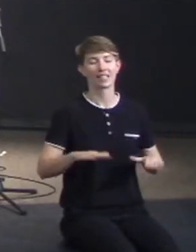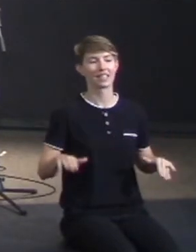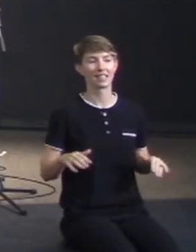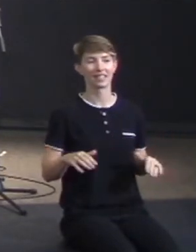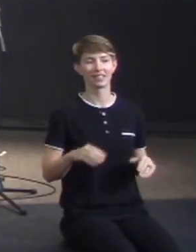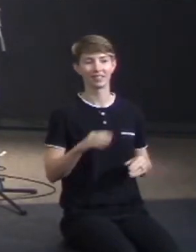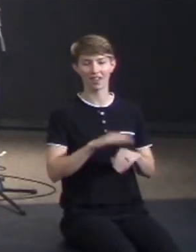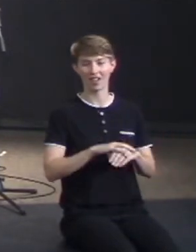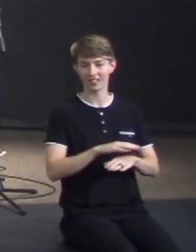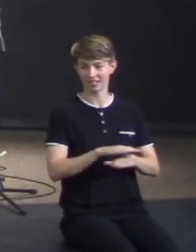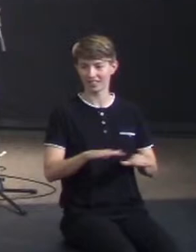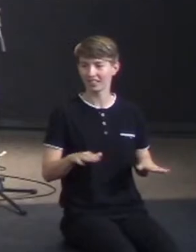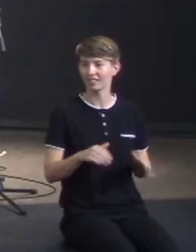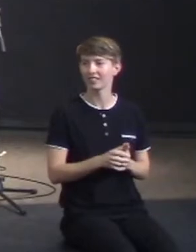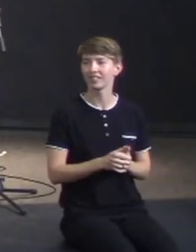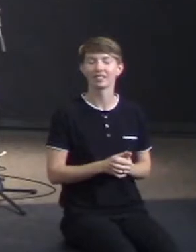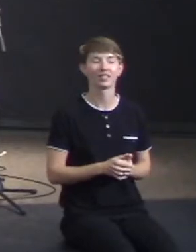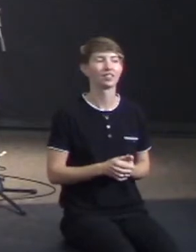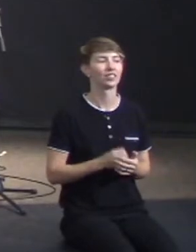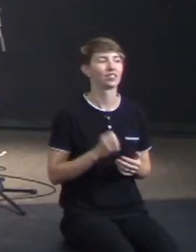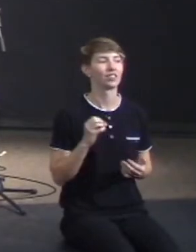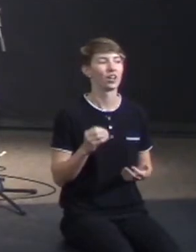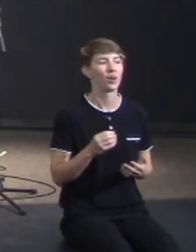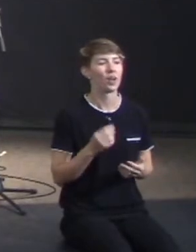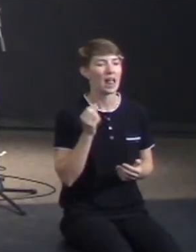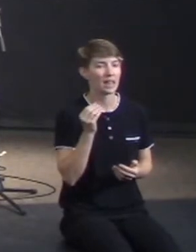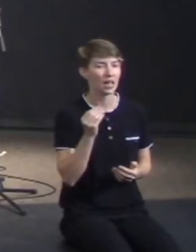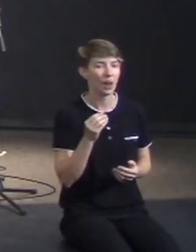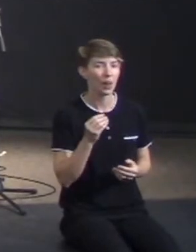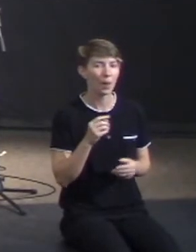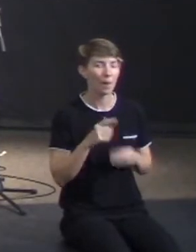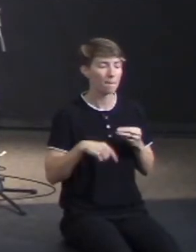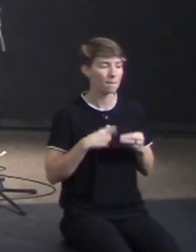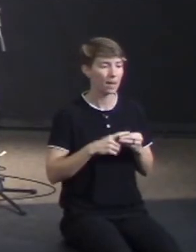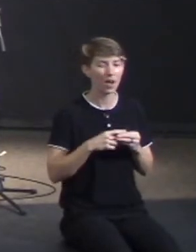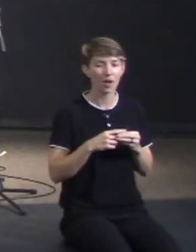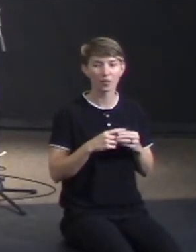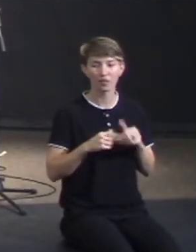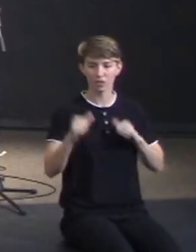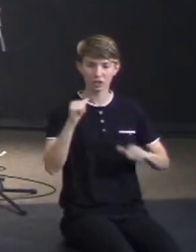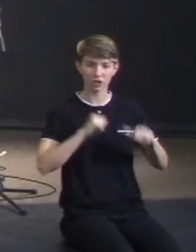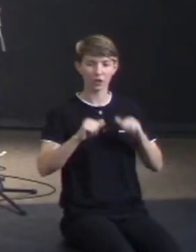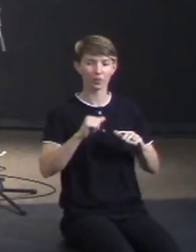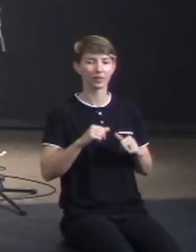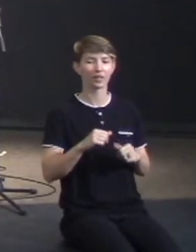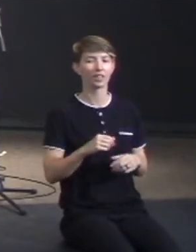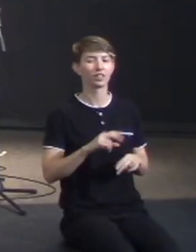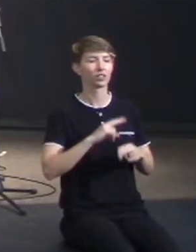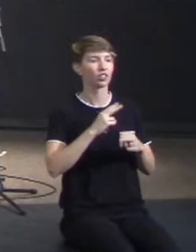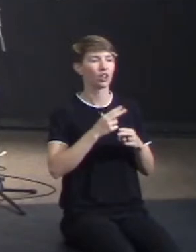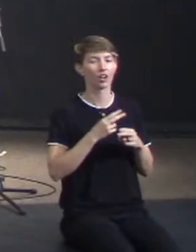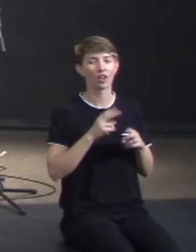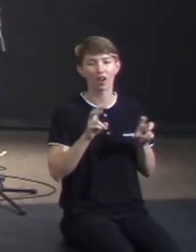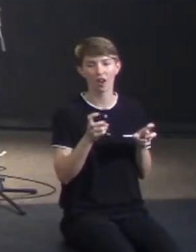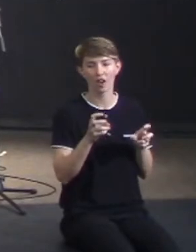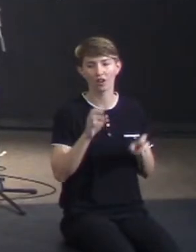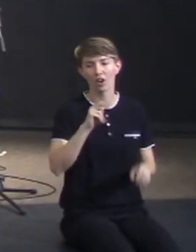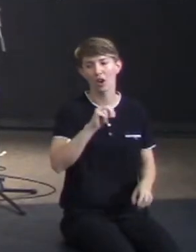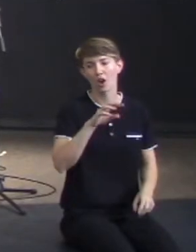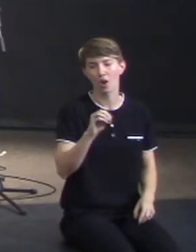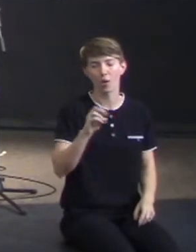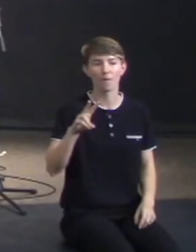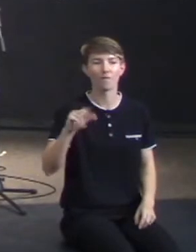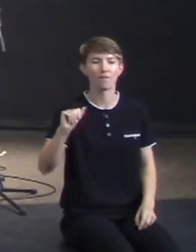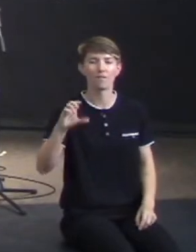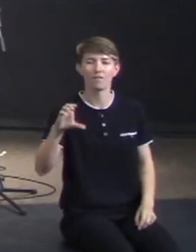But so let me tell you a little about the show so you can get excited. So it's called No Vacancy, right? Well, you all